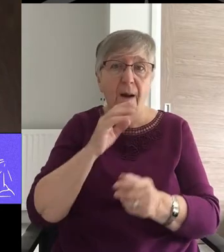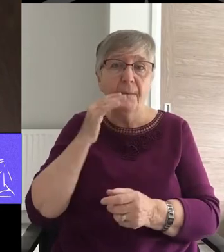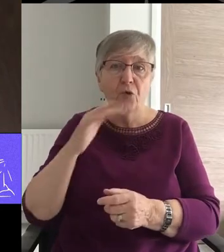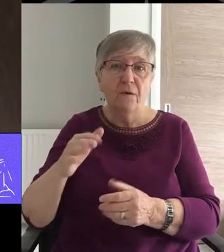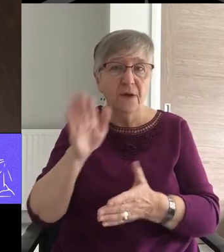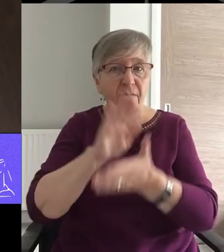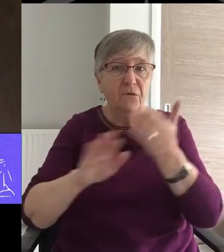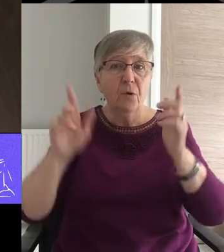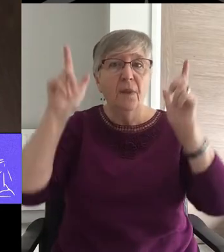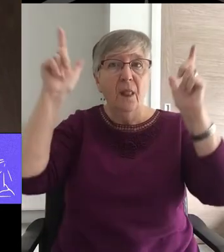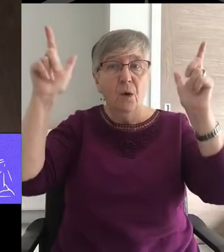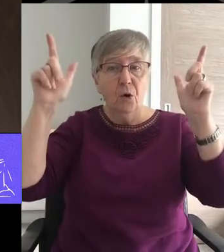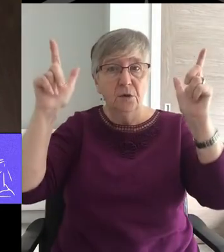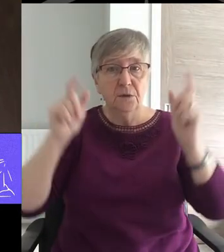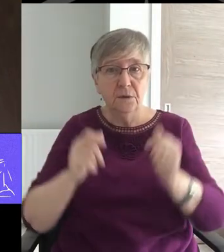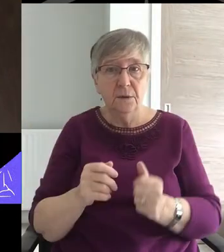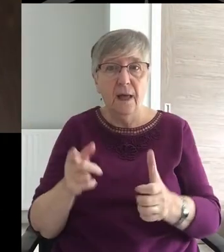them.